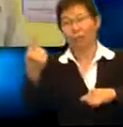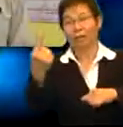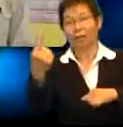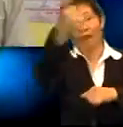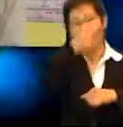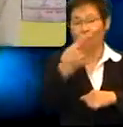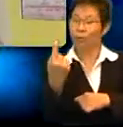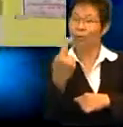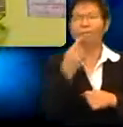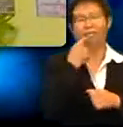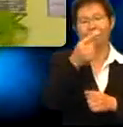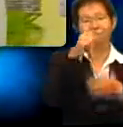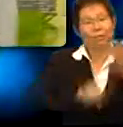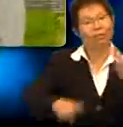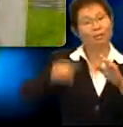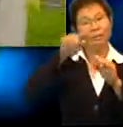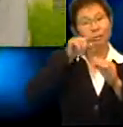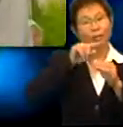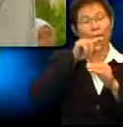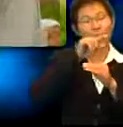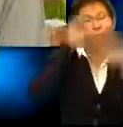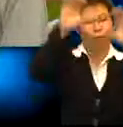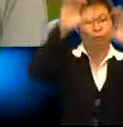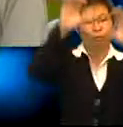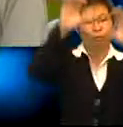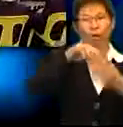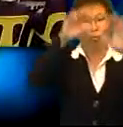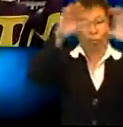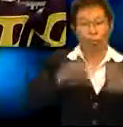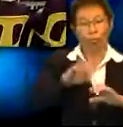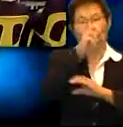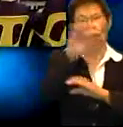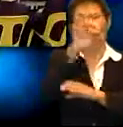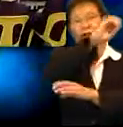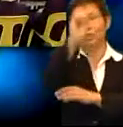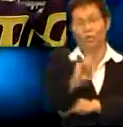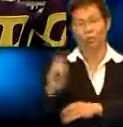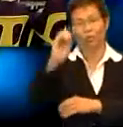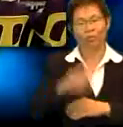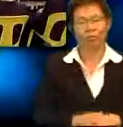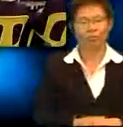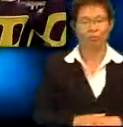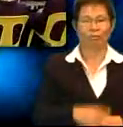Can anyone tell me what is the mode of the scores?